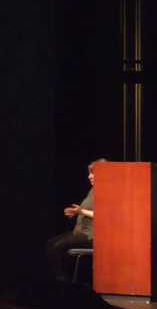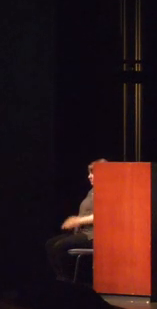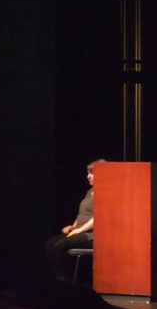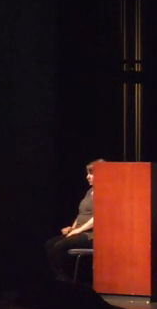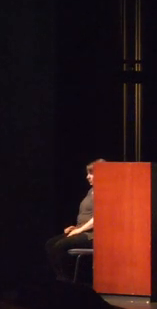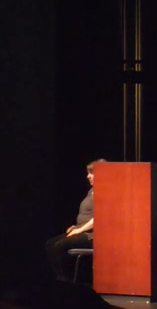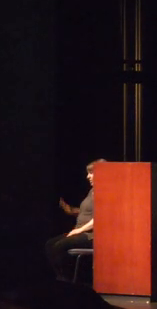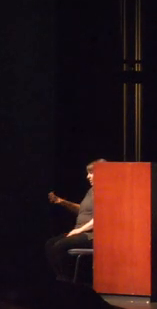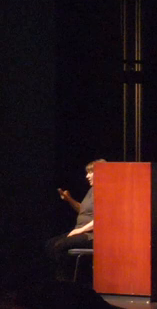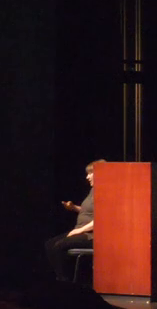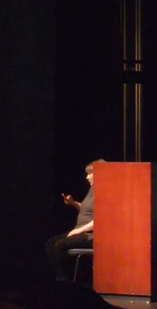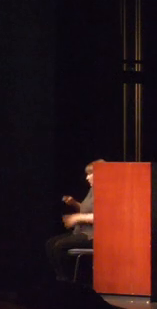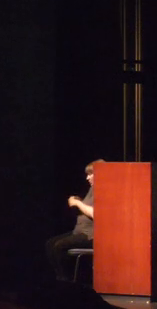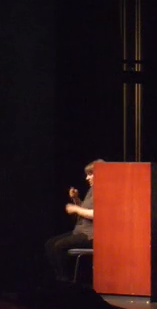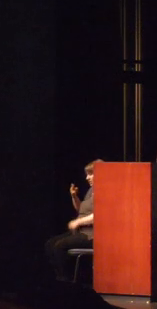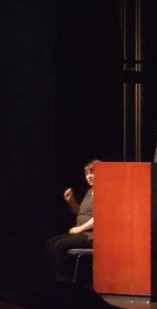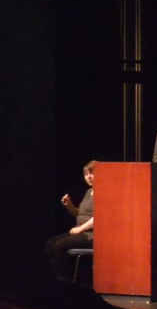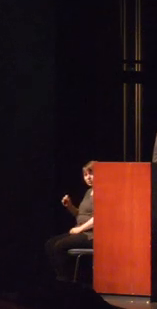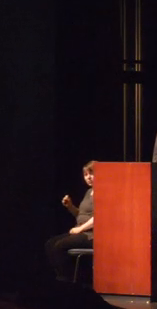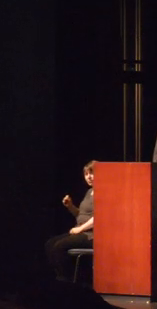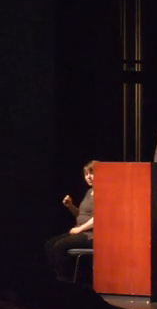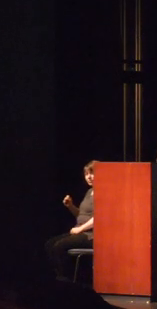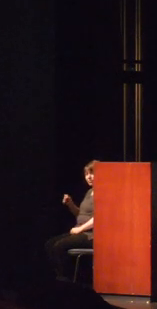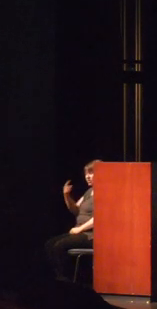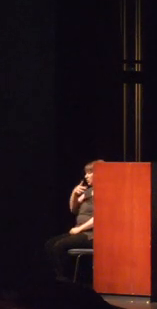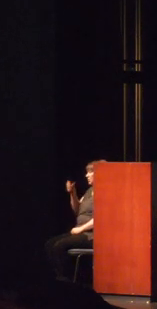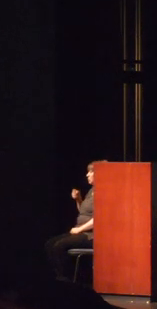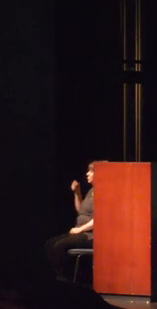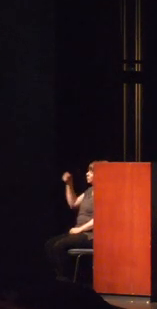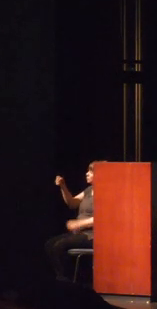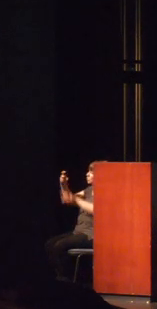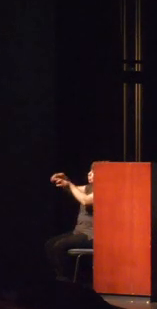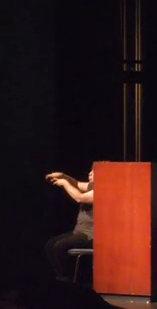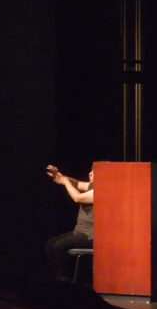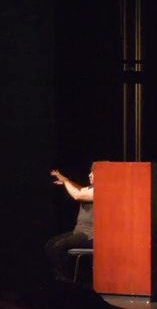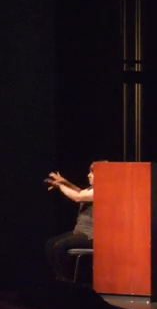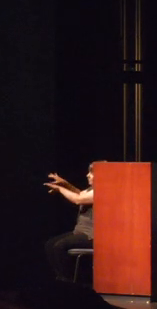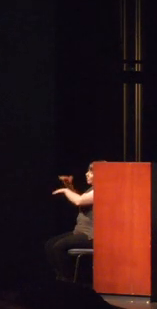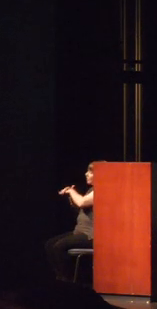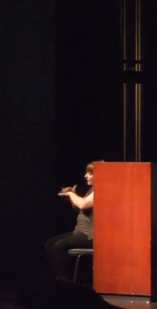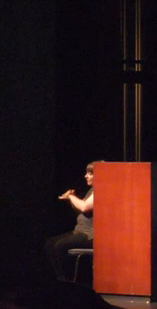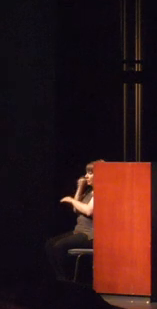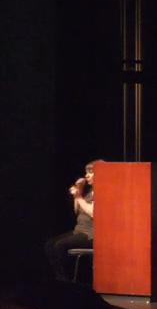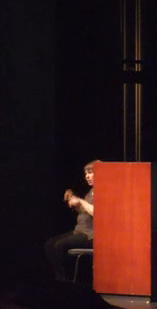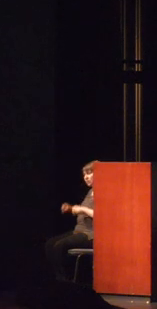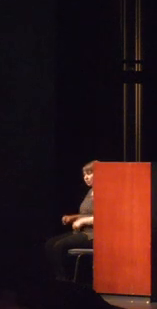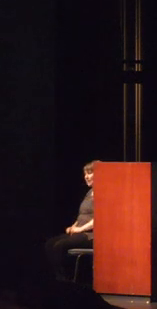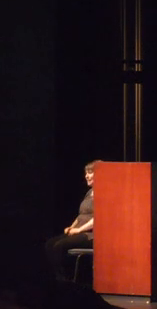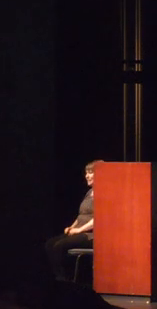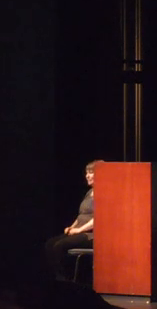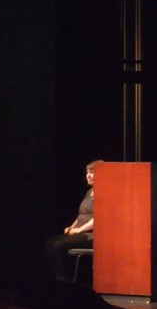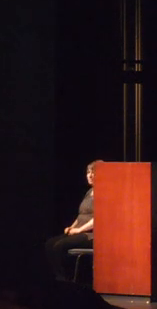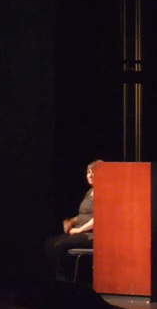based on their history in high school, to place directly into transfer math and English whenever possible. We did